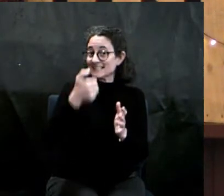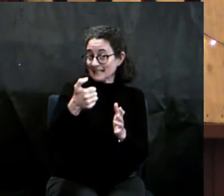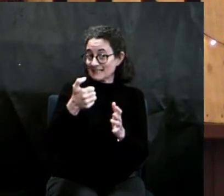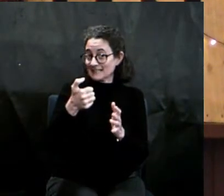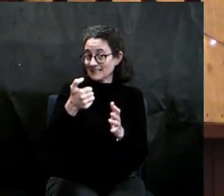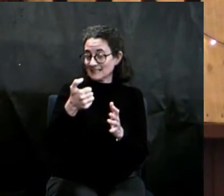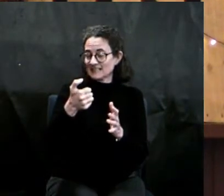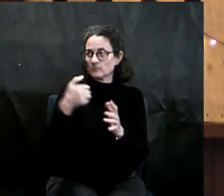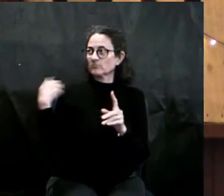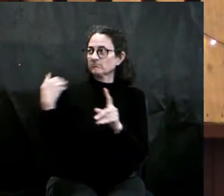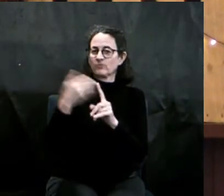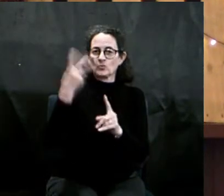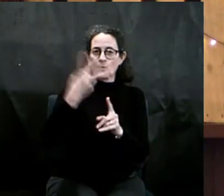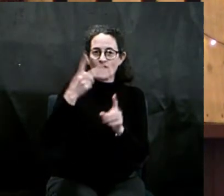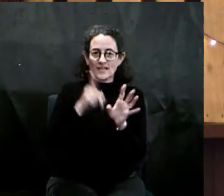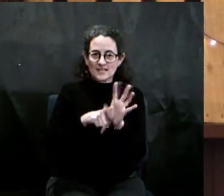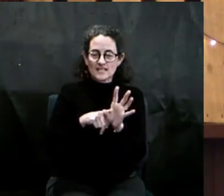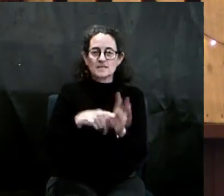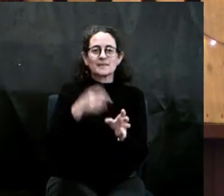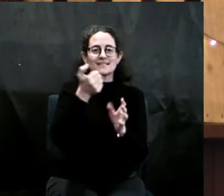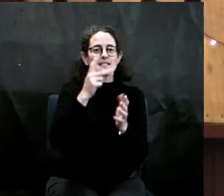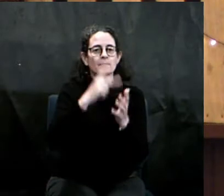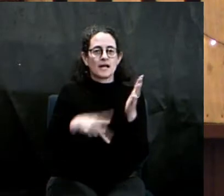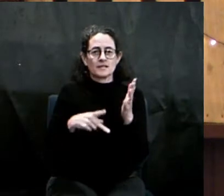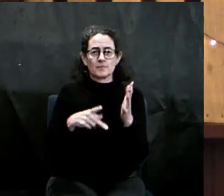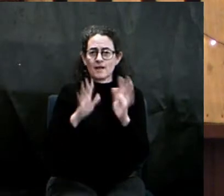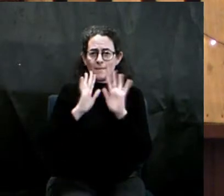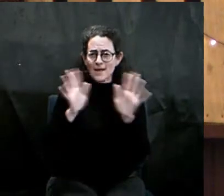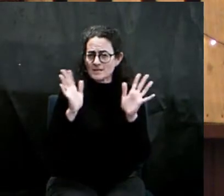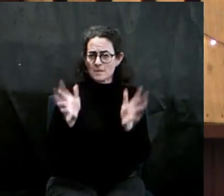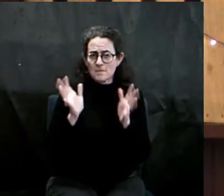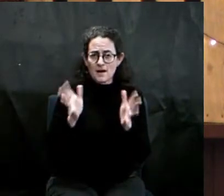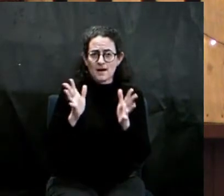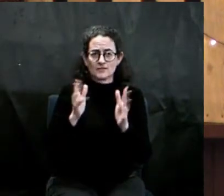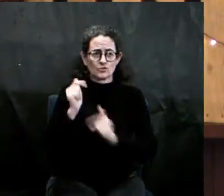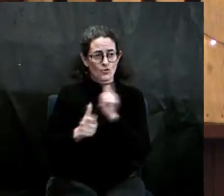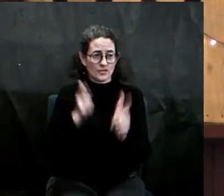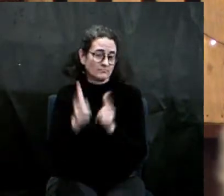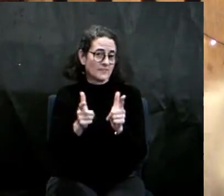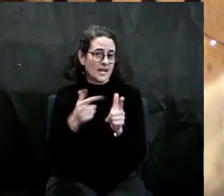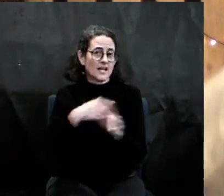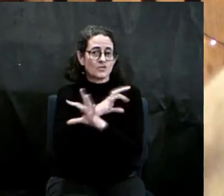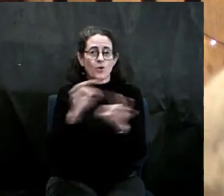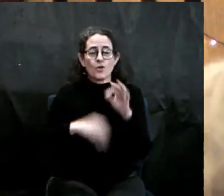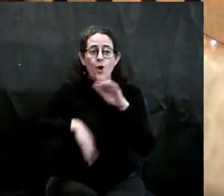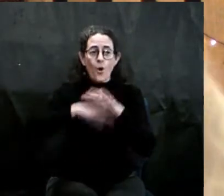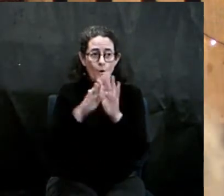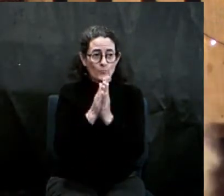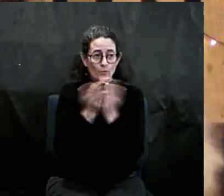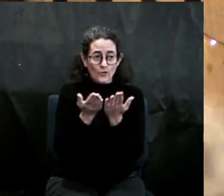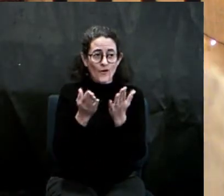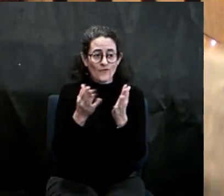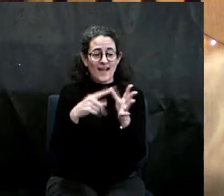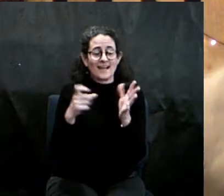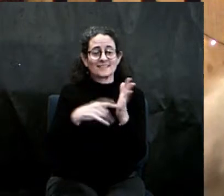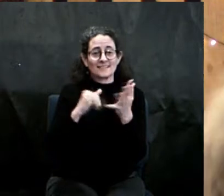We divided into six parts, and boy, has it been an amazing journey. I'm not going to go over the whole book of Acts, but in season six, we saw the